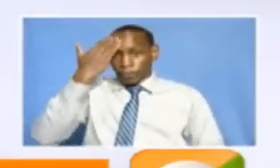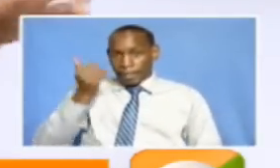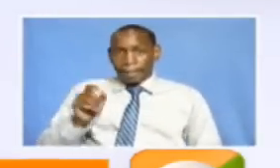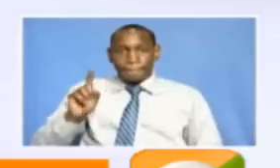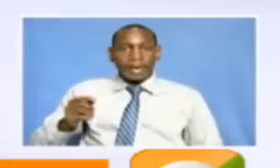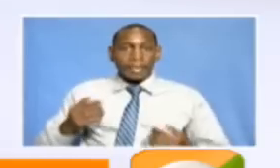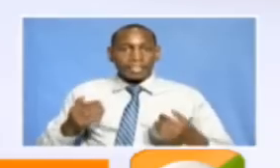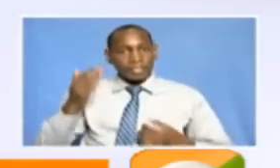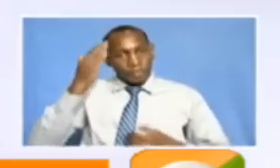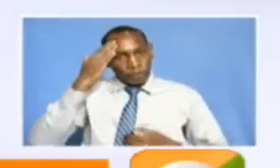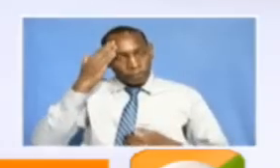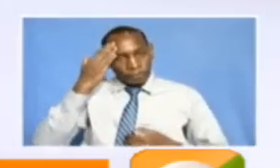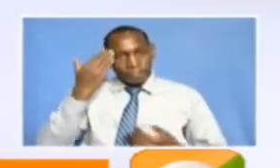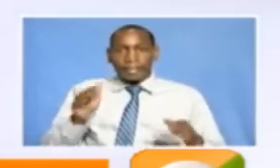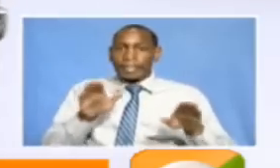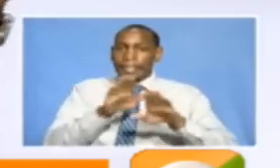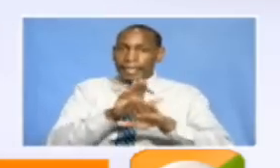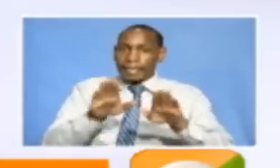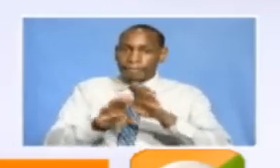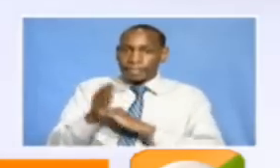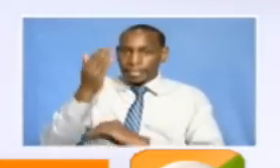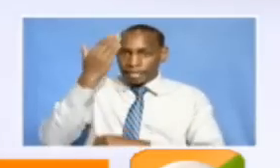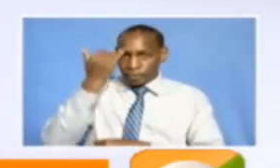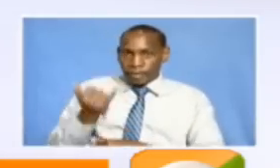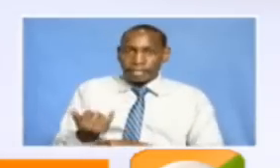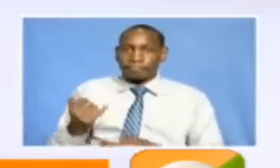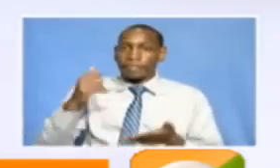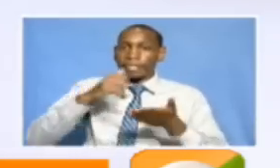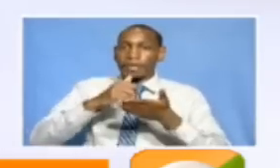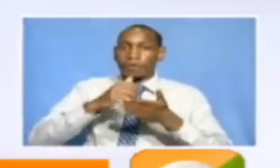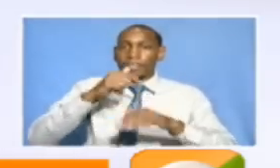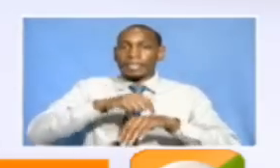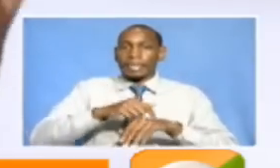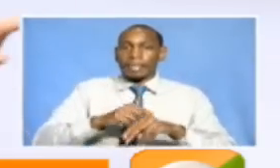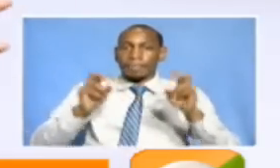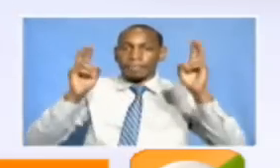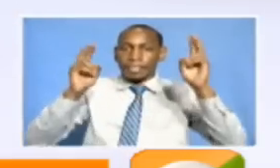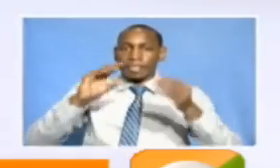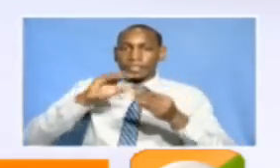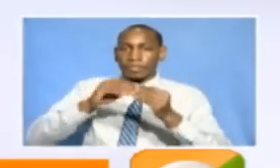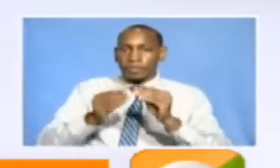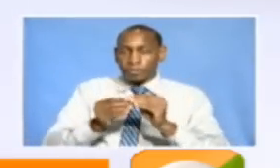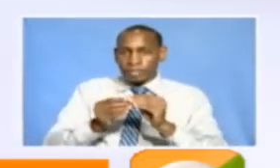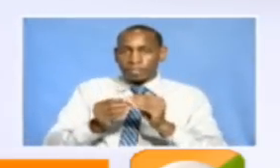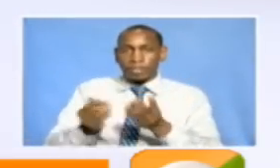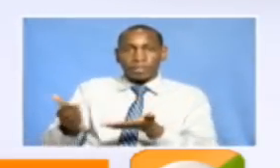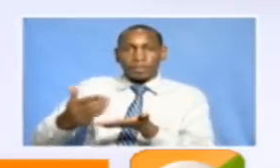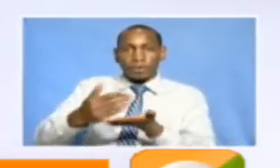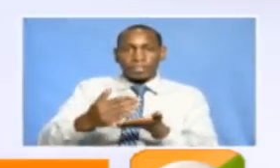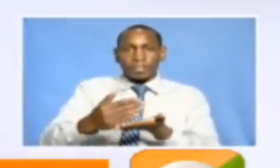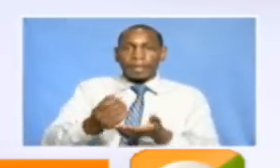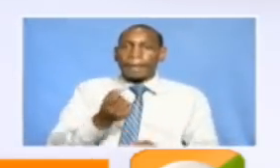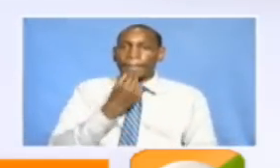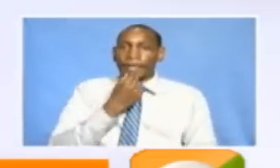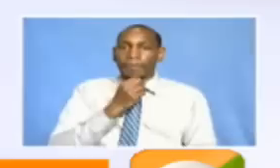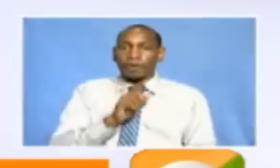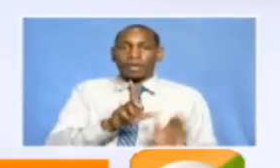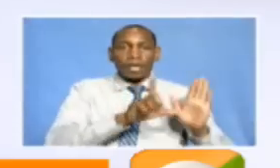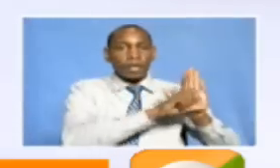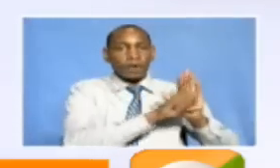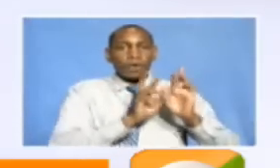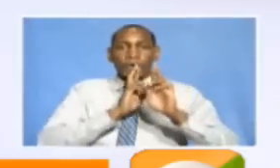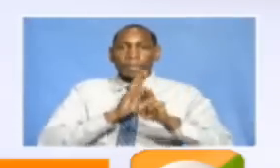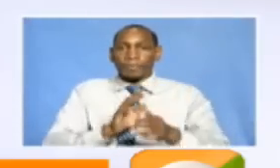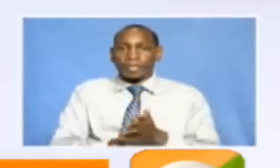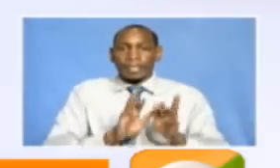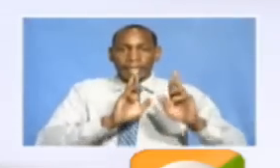know a bit of everything, because it comes to play when it comes to creating reports, compiling medical legal reports and everything. So rape